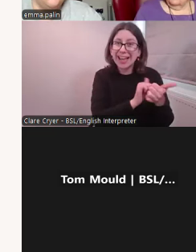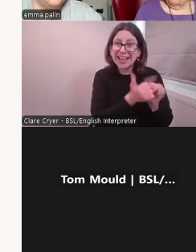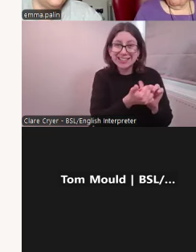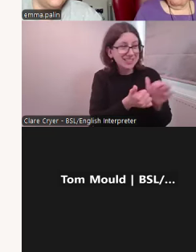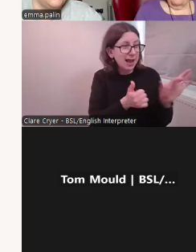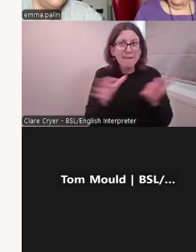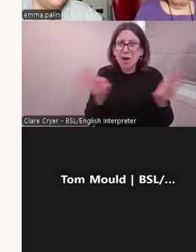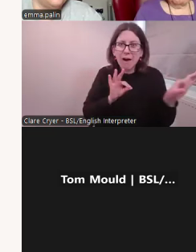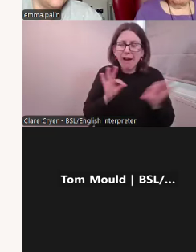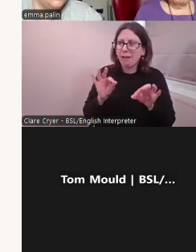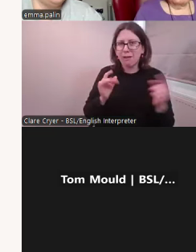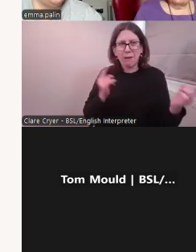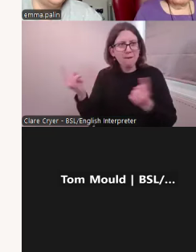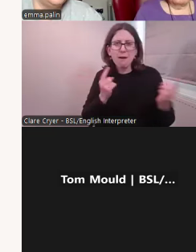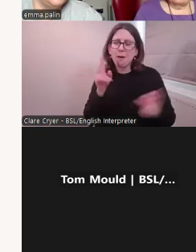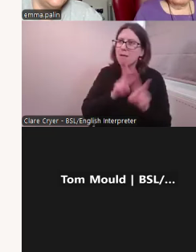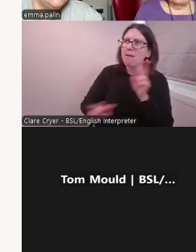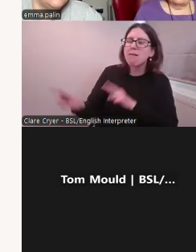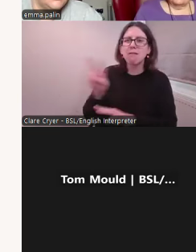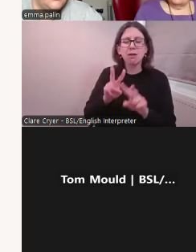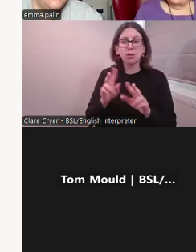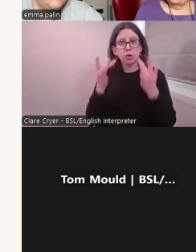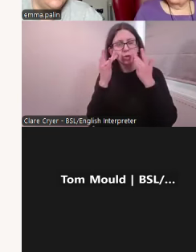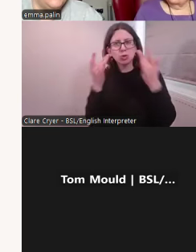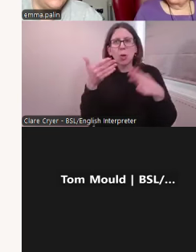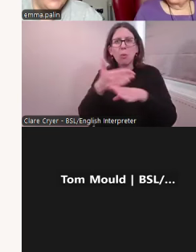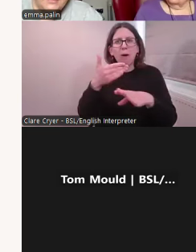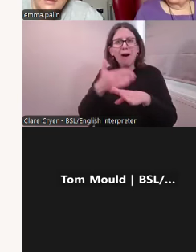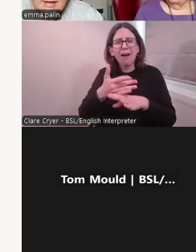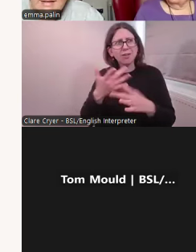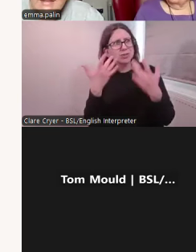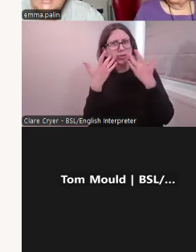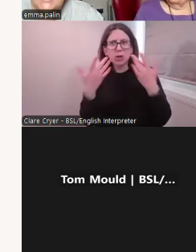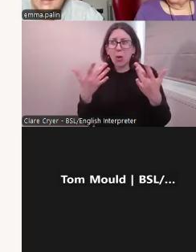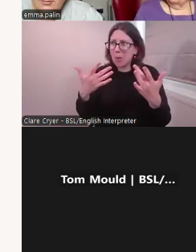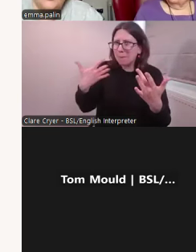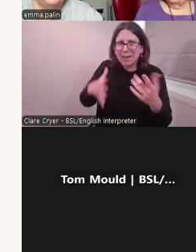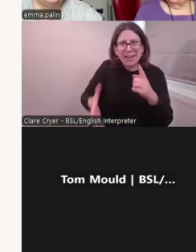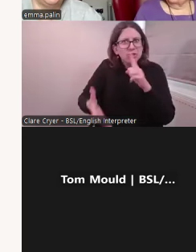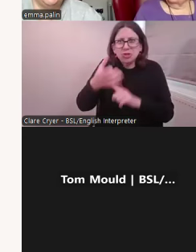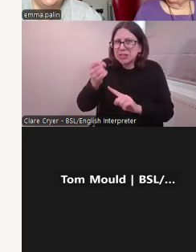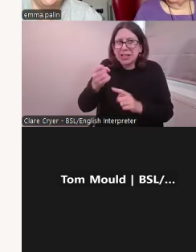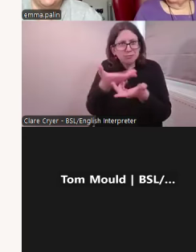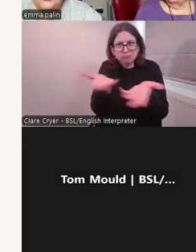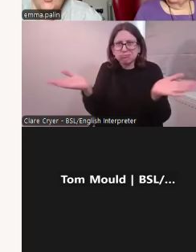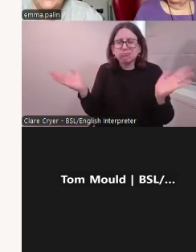our work and what had been achieved. But then, as everybody will know, COVID